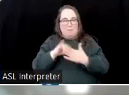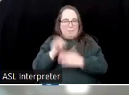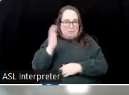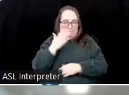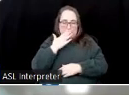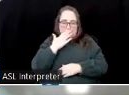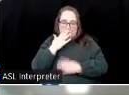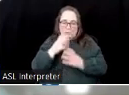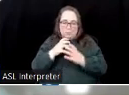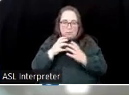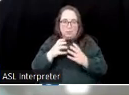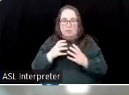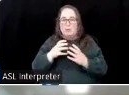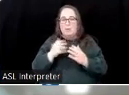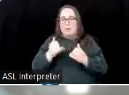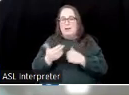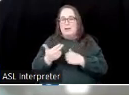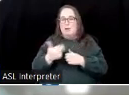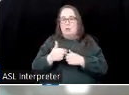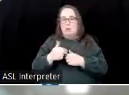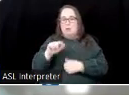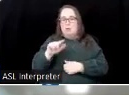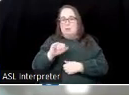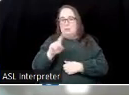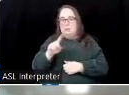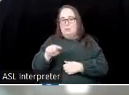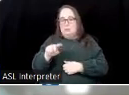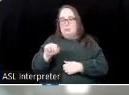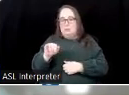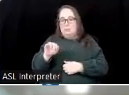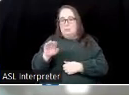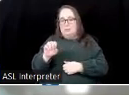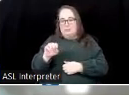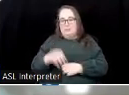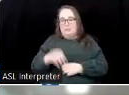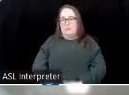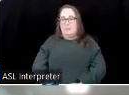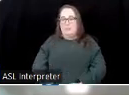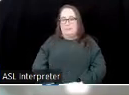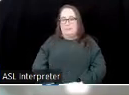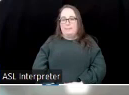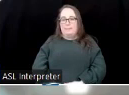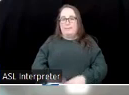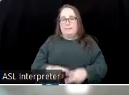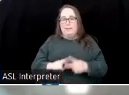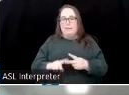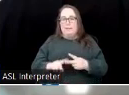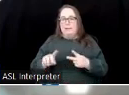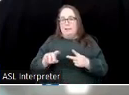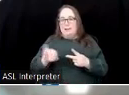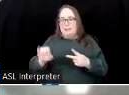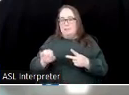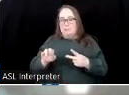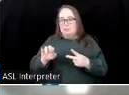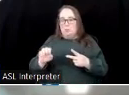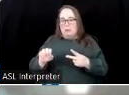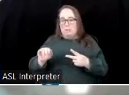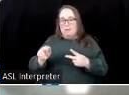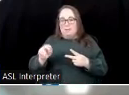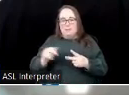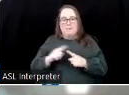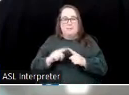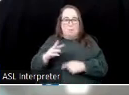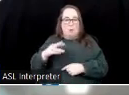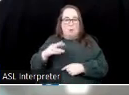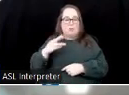presentation. And we're joined now by Ms. Elizabeth Prince and Ms. Johnny Matson from Washington's Department of Social and